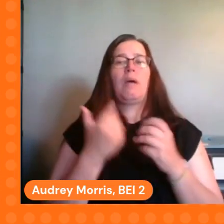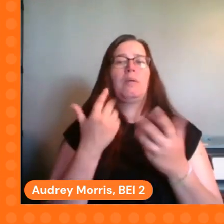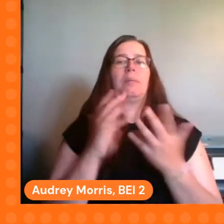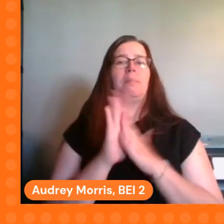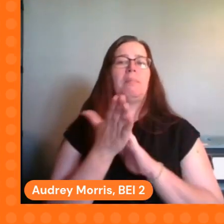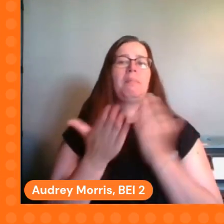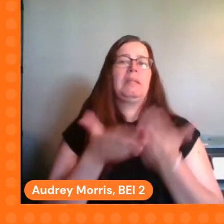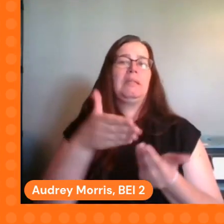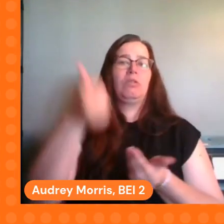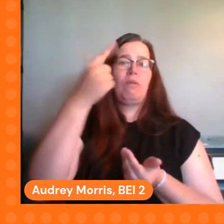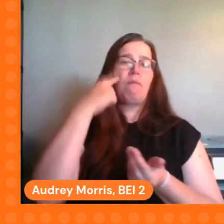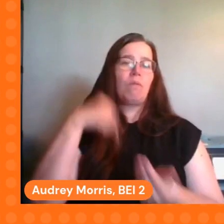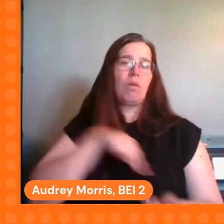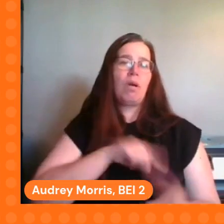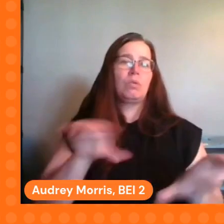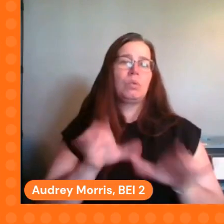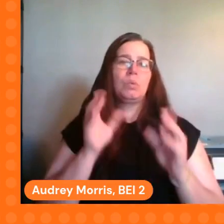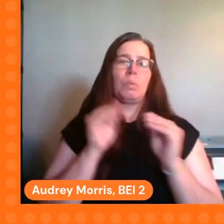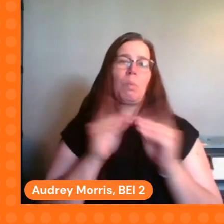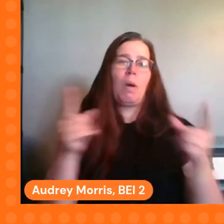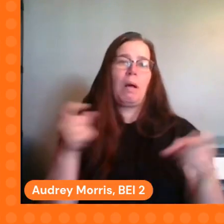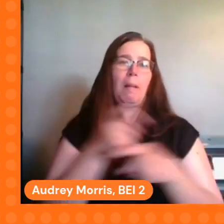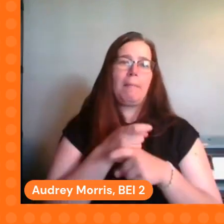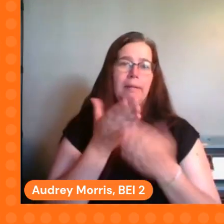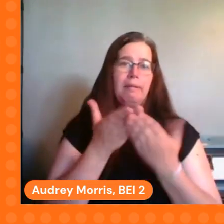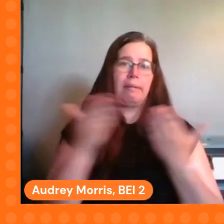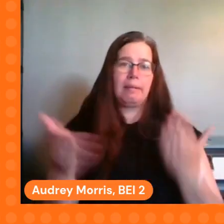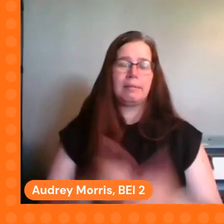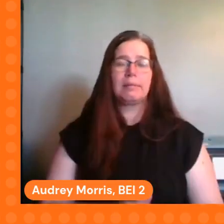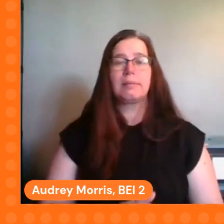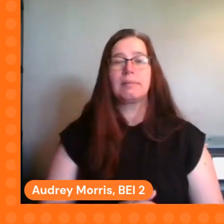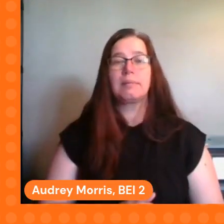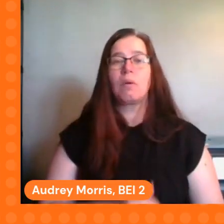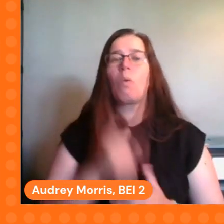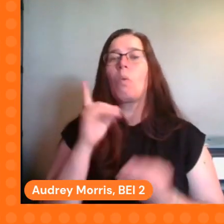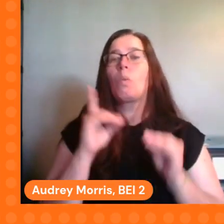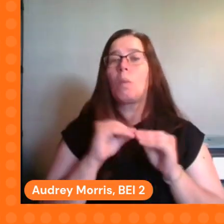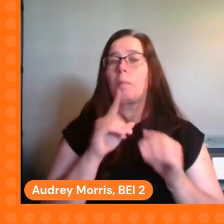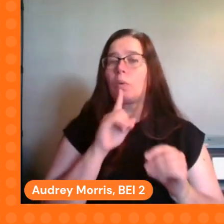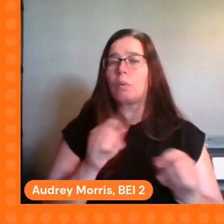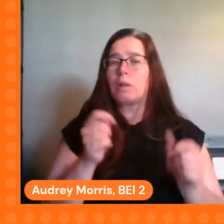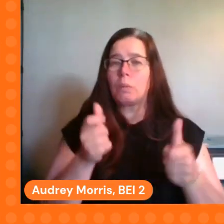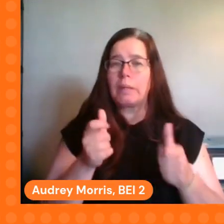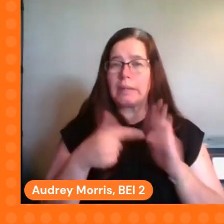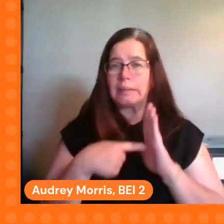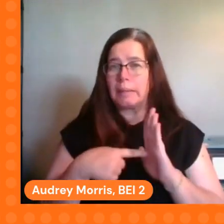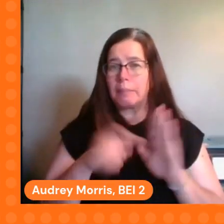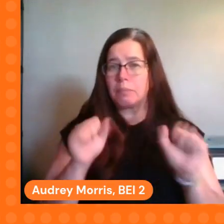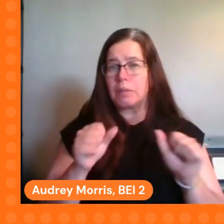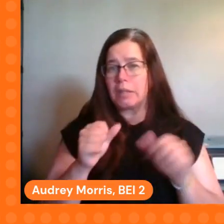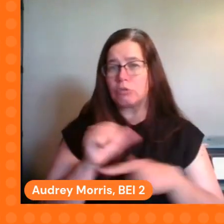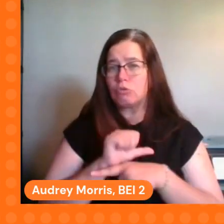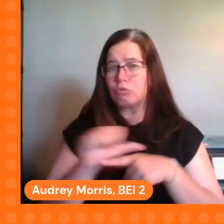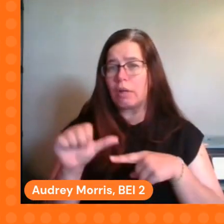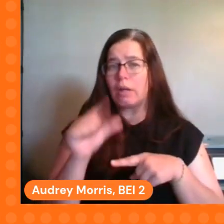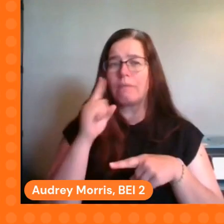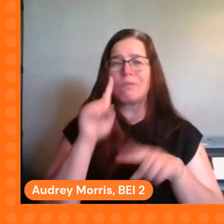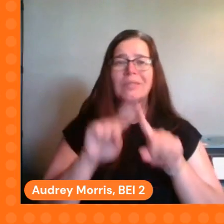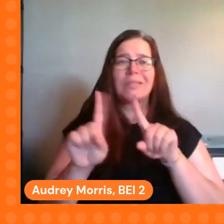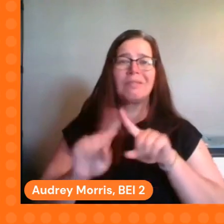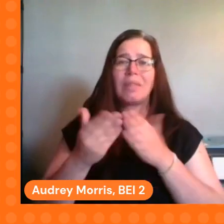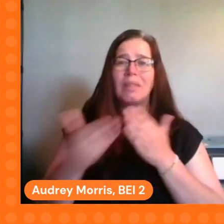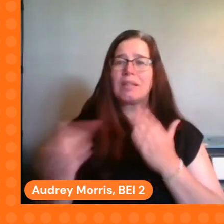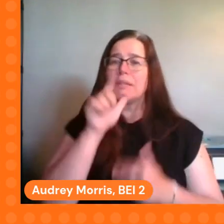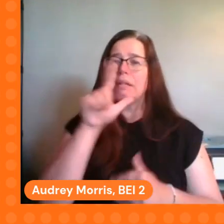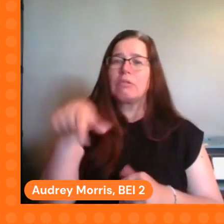for us to do some really complex things. I'll give you one other quick example, because we can train machine learning models to recognize all sorts of things, not